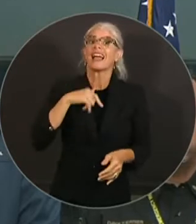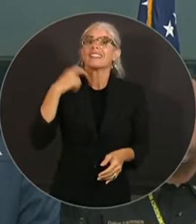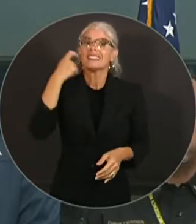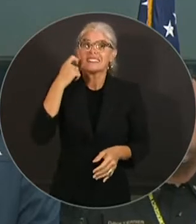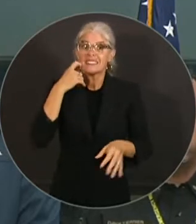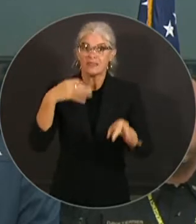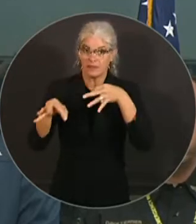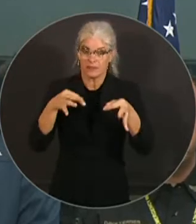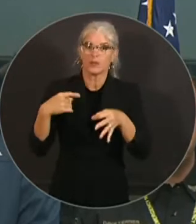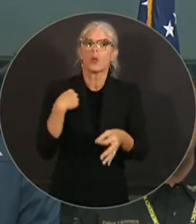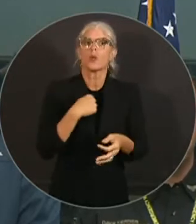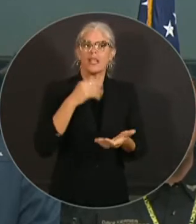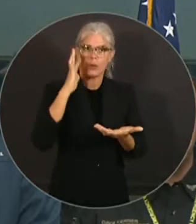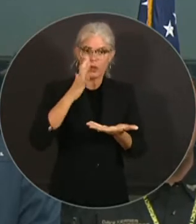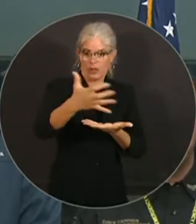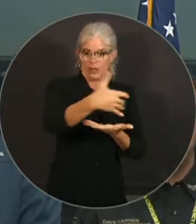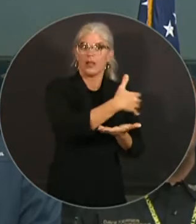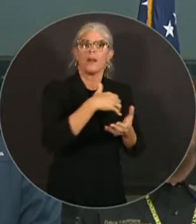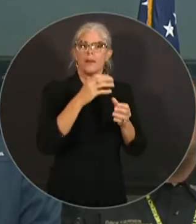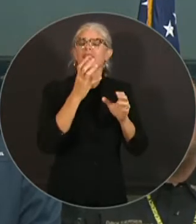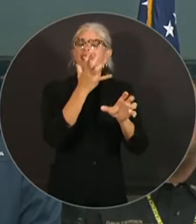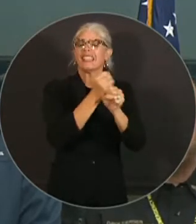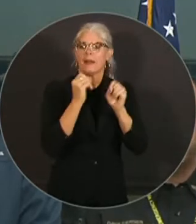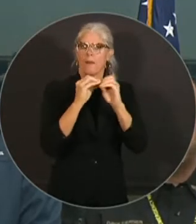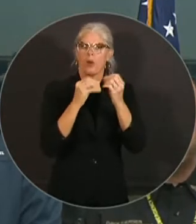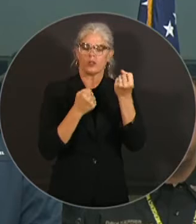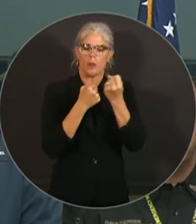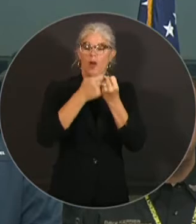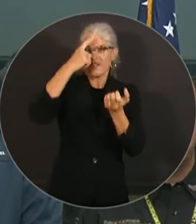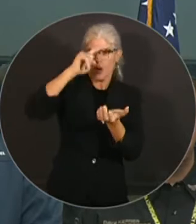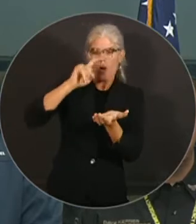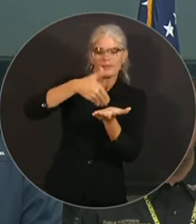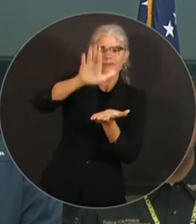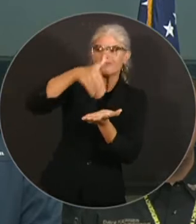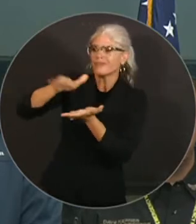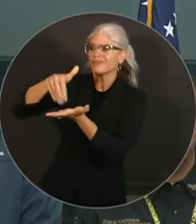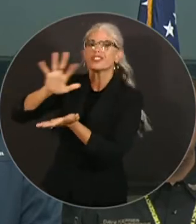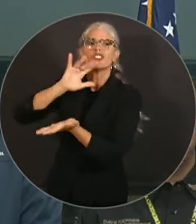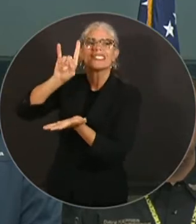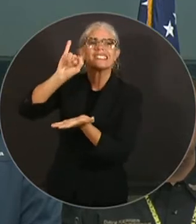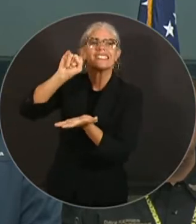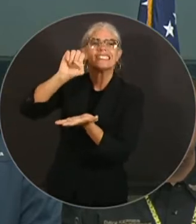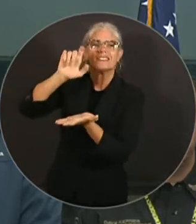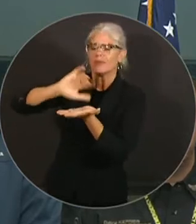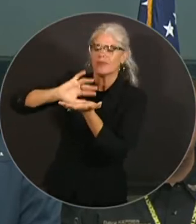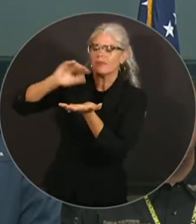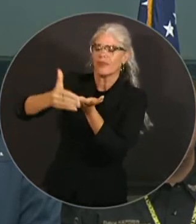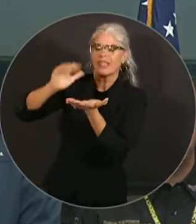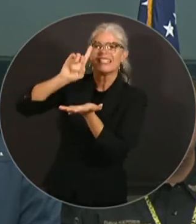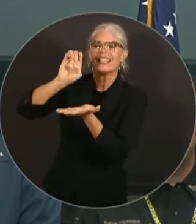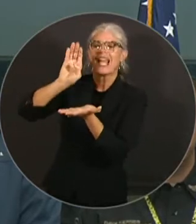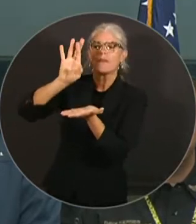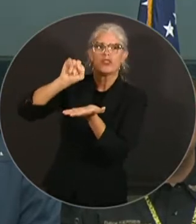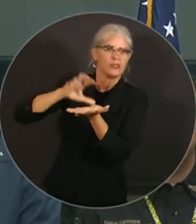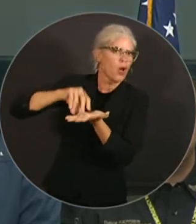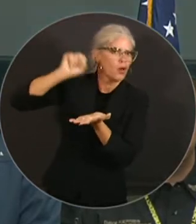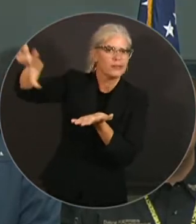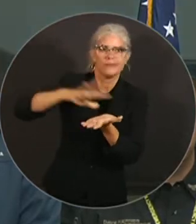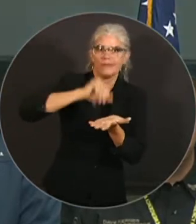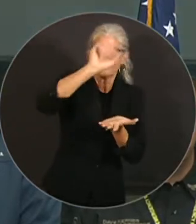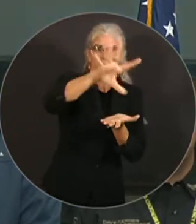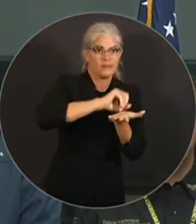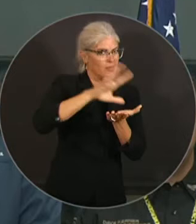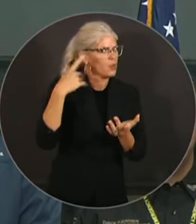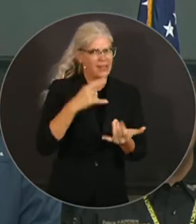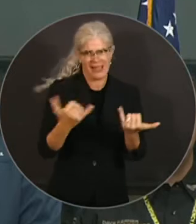working this mission to supplement their mission 24/7 around the clock, and we're going to continue to do that all the